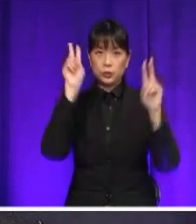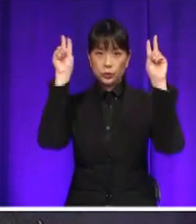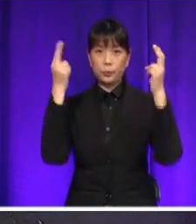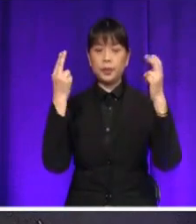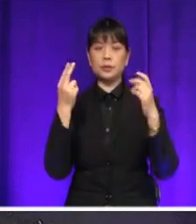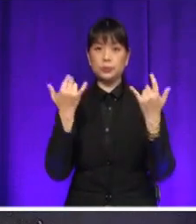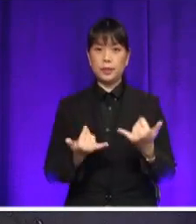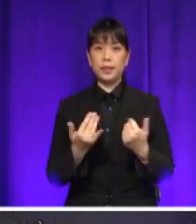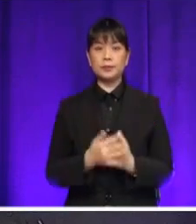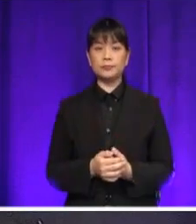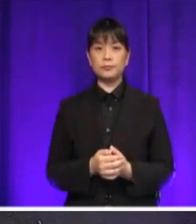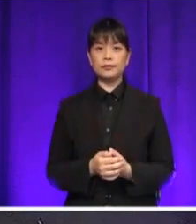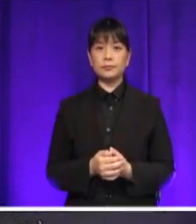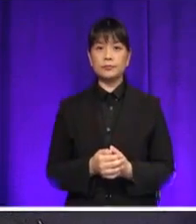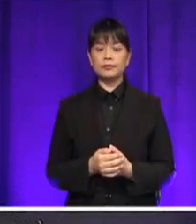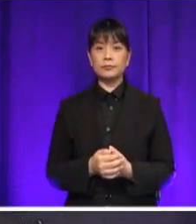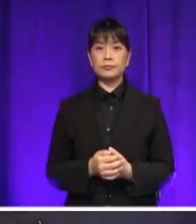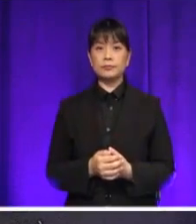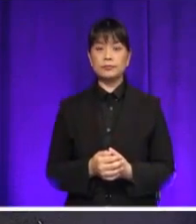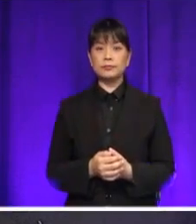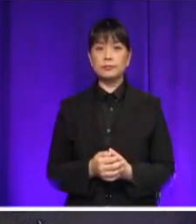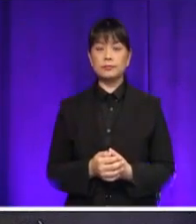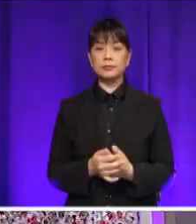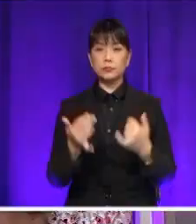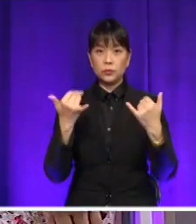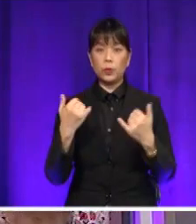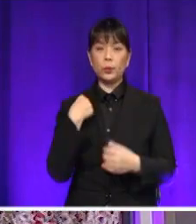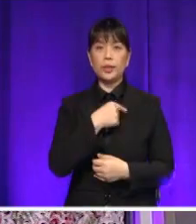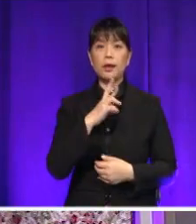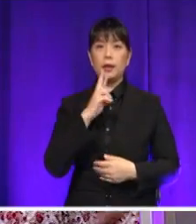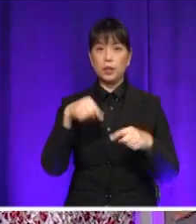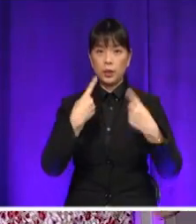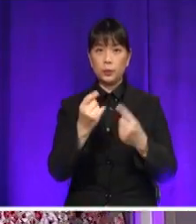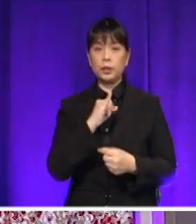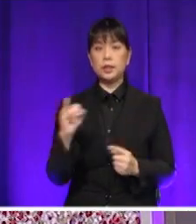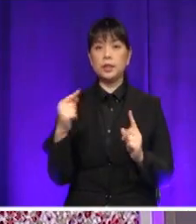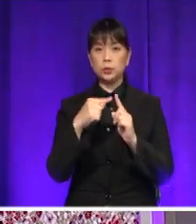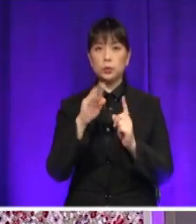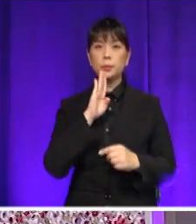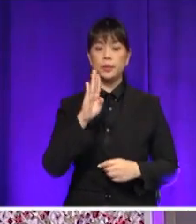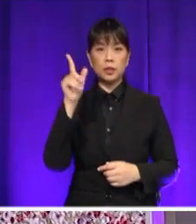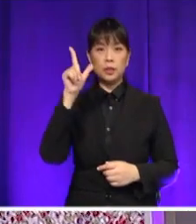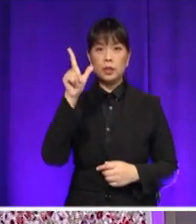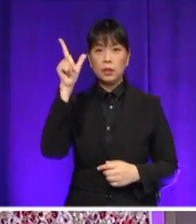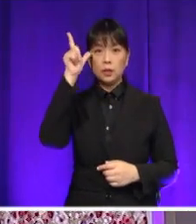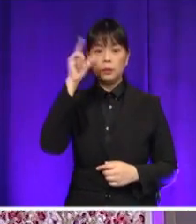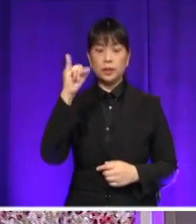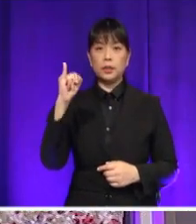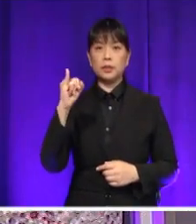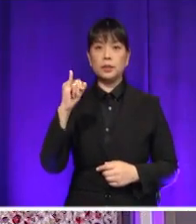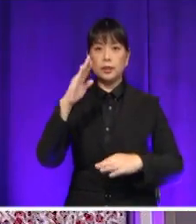okay. Now that everyone's ready, today we are going to be looking at the topic being a